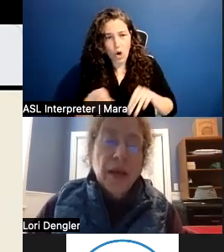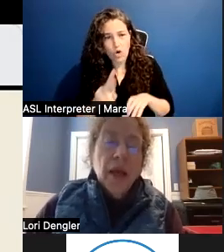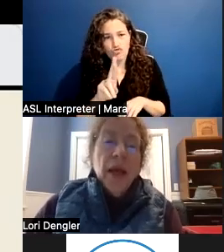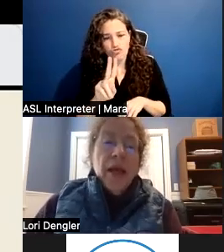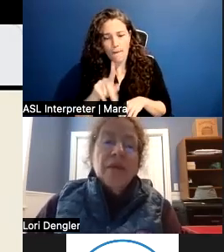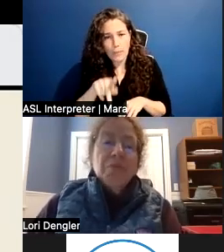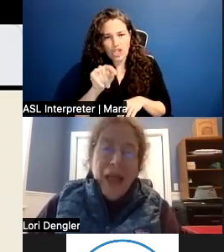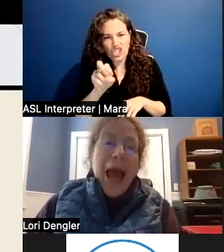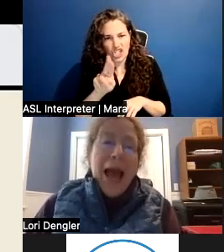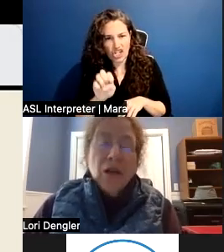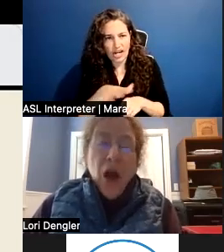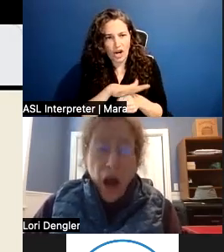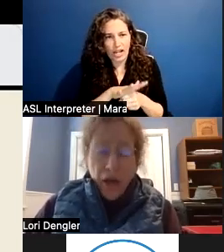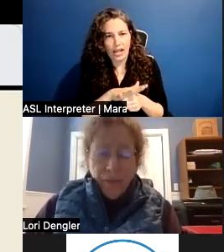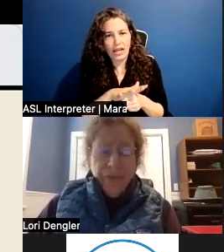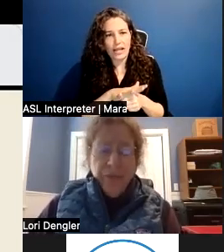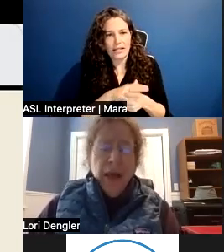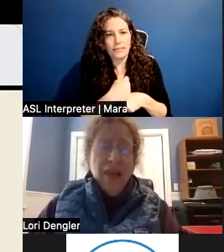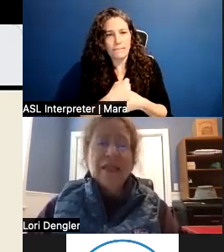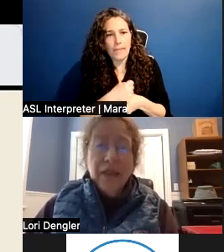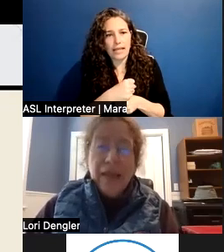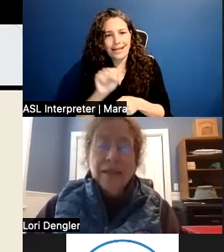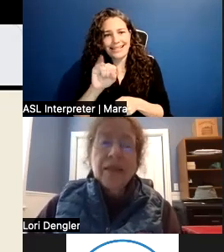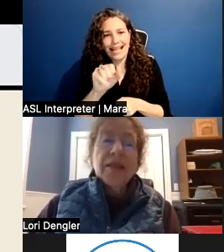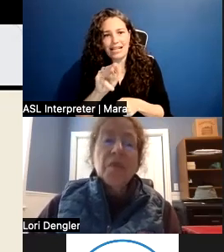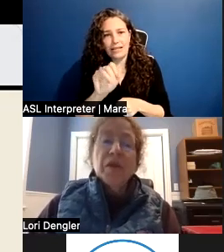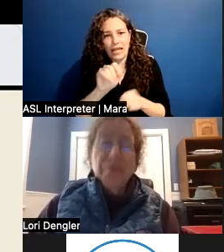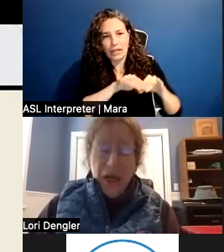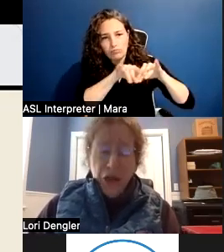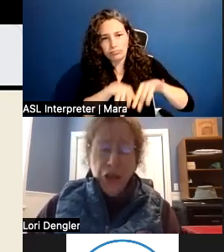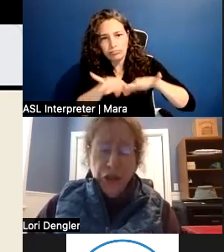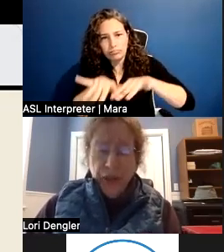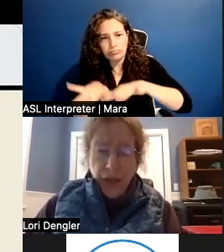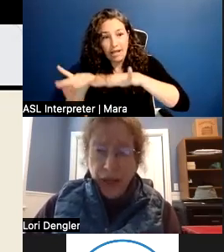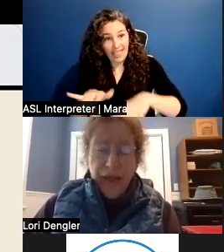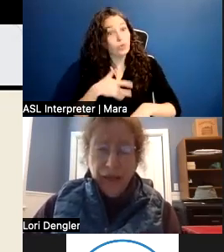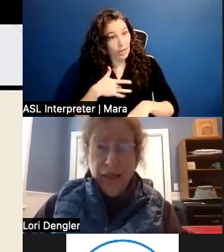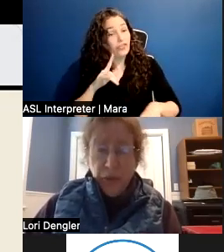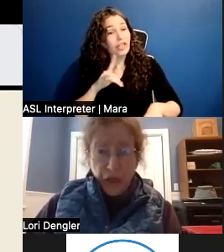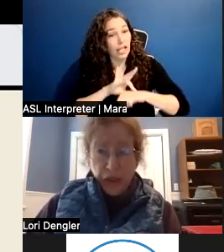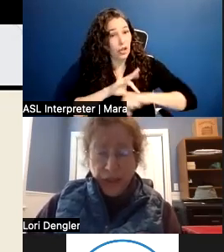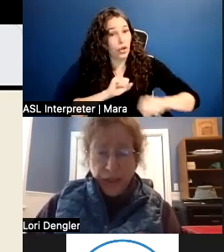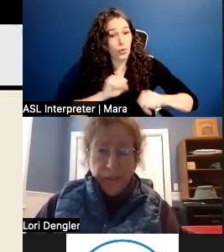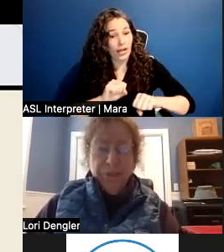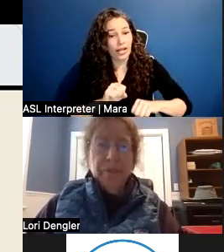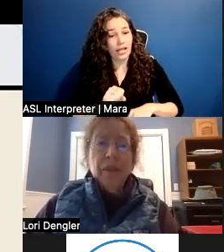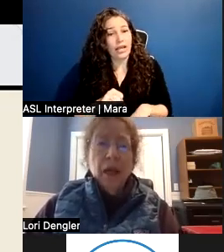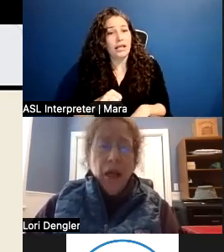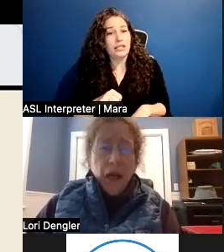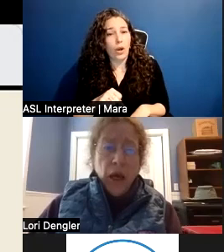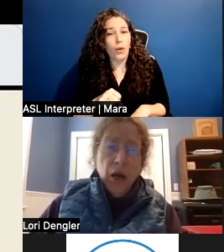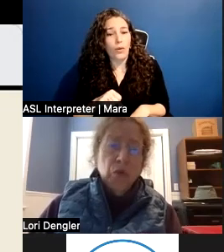earthquake. In black are, I've selected some of the measured accelerations.